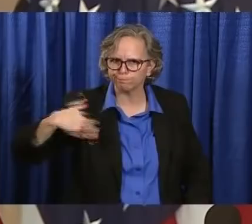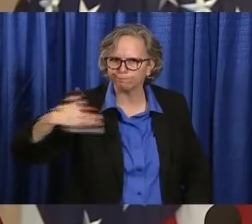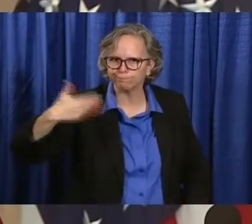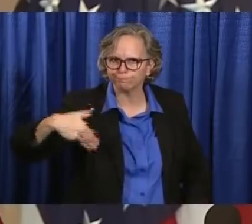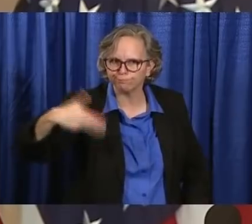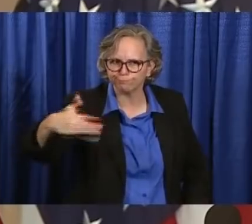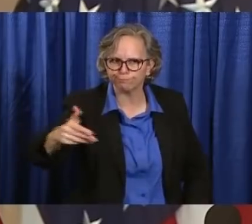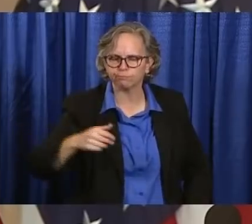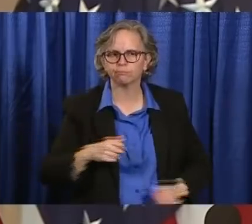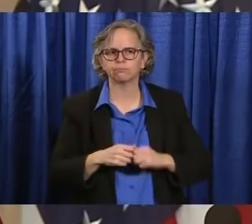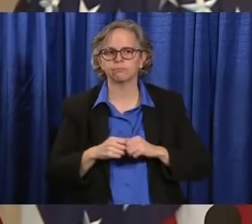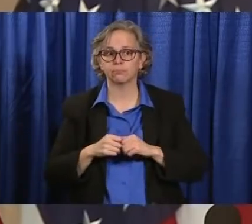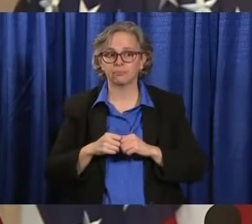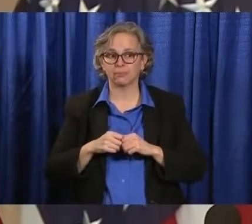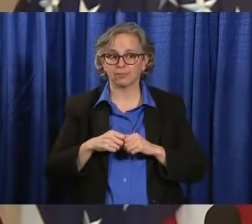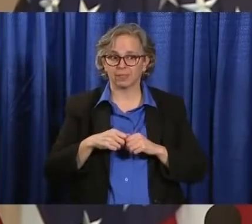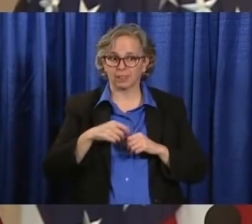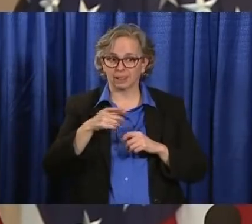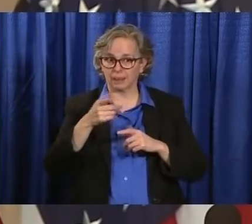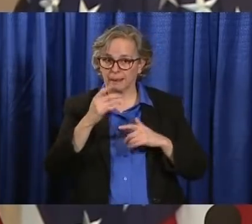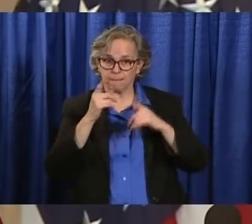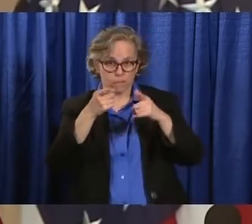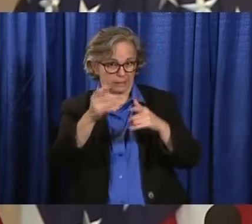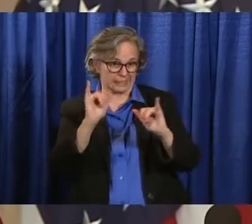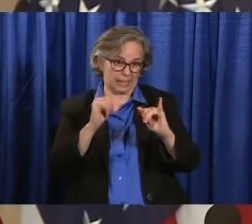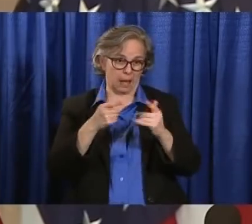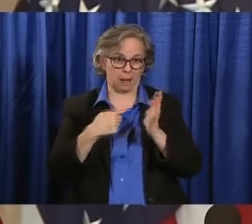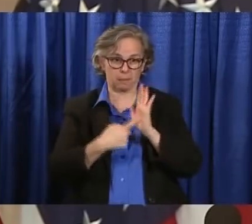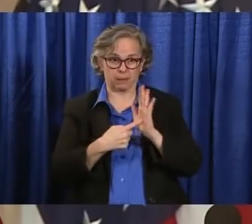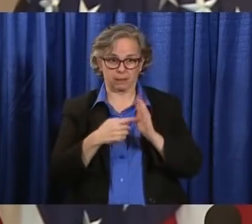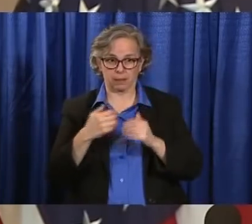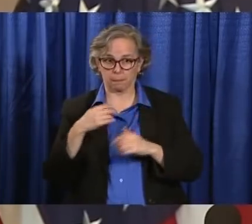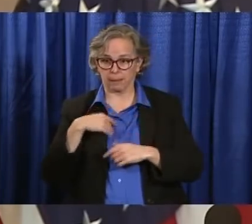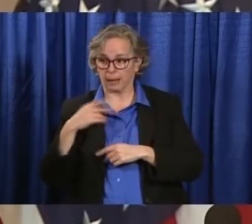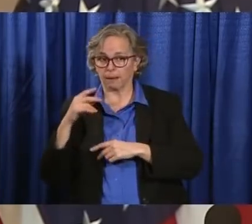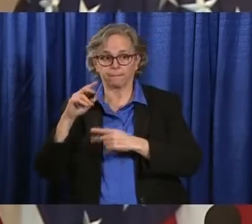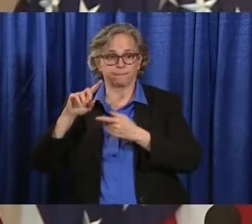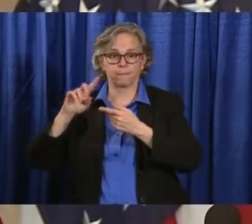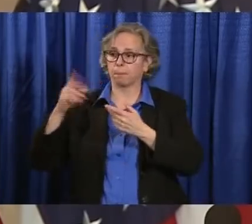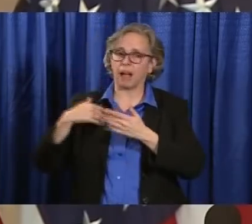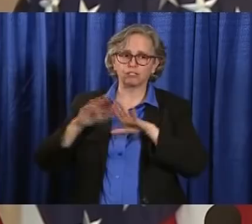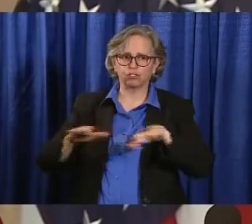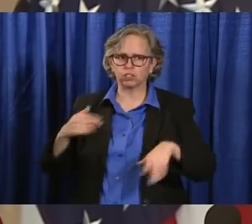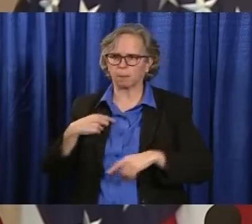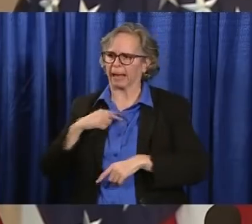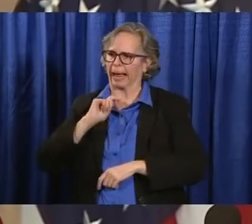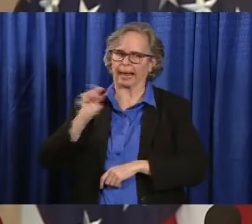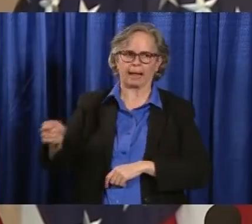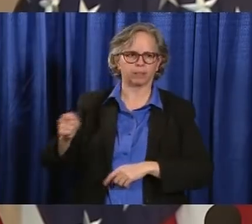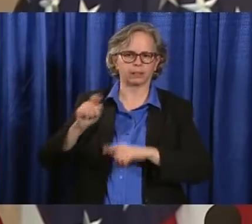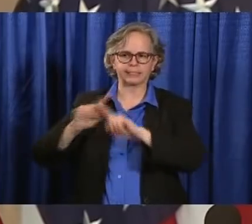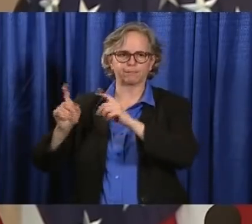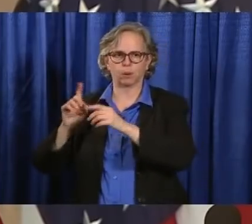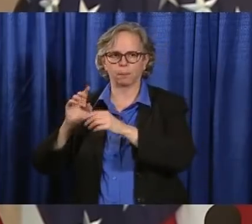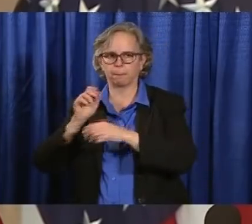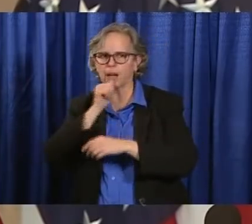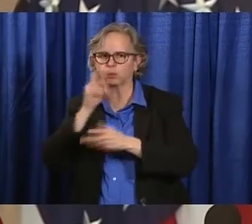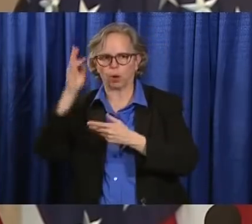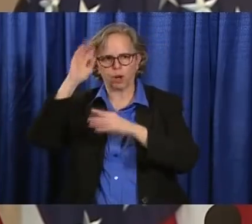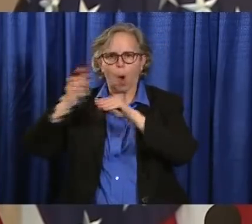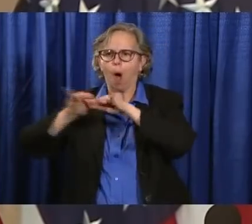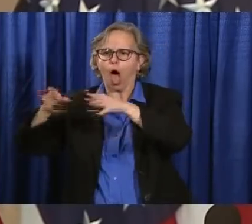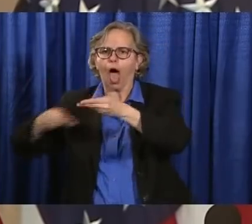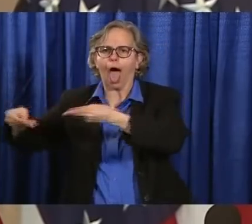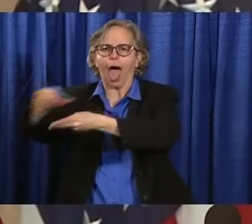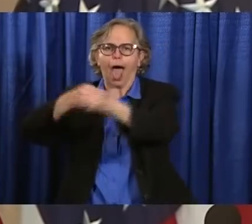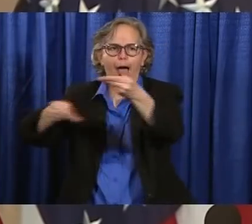house with a device has your Wi-Fi password. It's probably a good time to change those passwords on your routers. Now is a good time